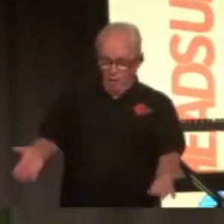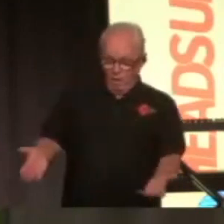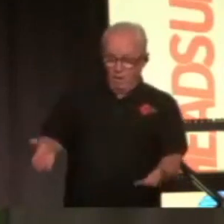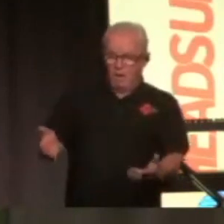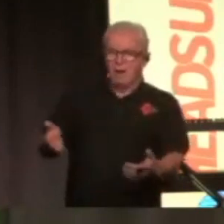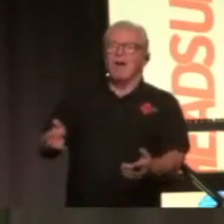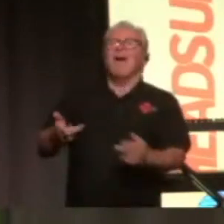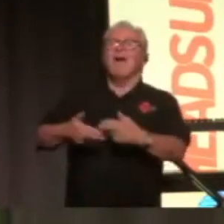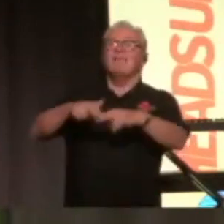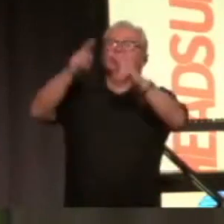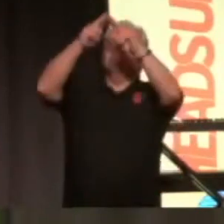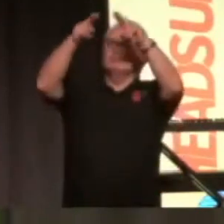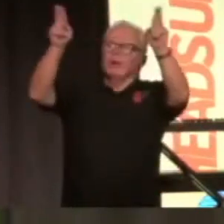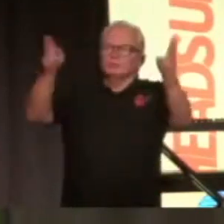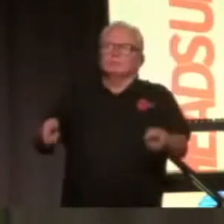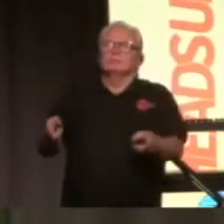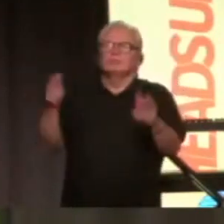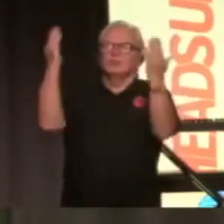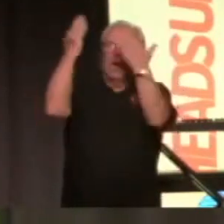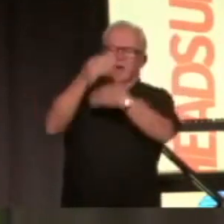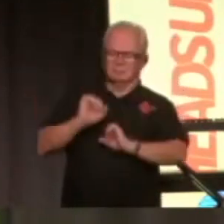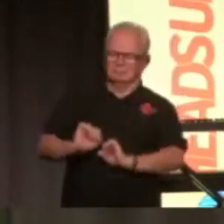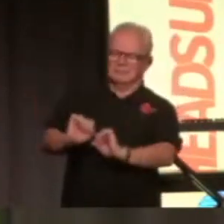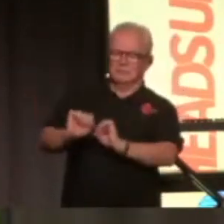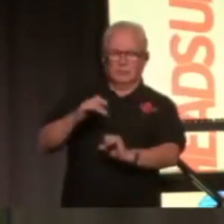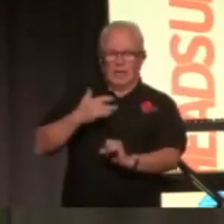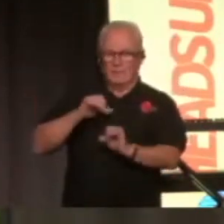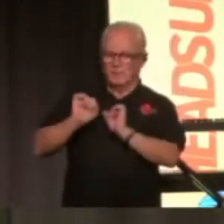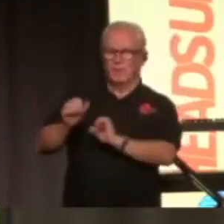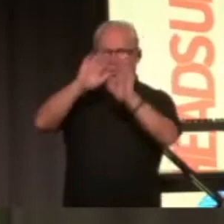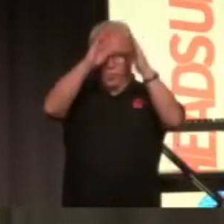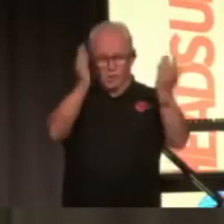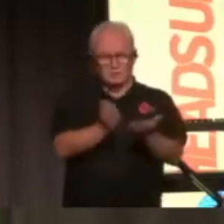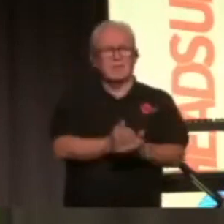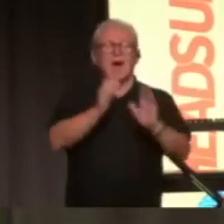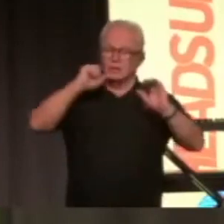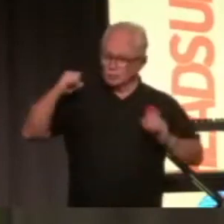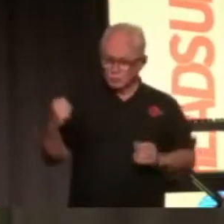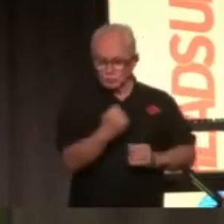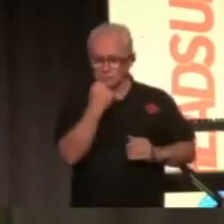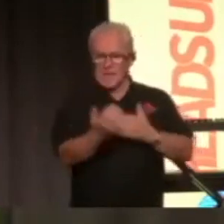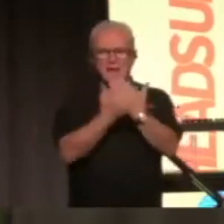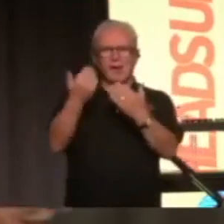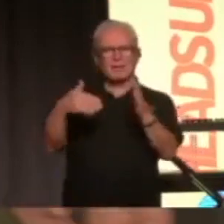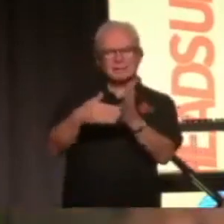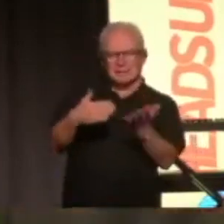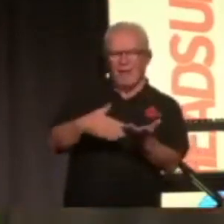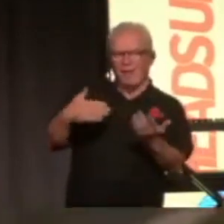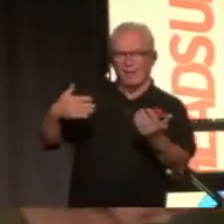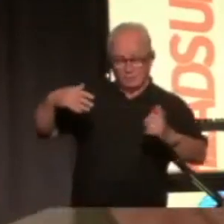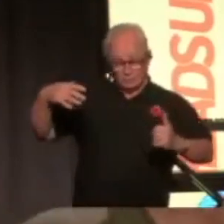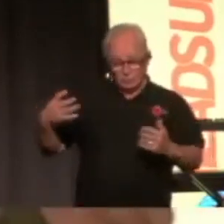If all is dark and all is fearful in your life and in your world, be encouraged today. There is something to be gained.